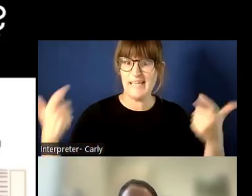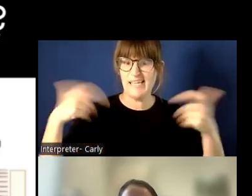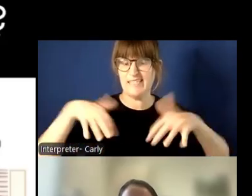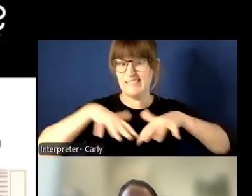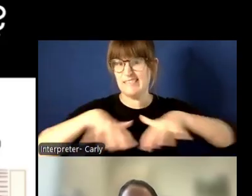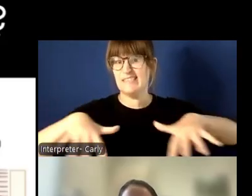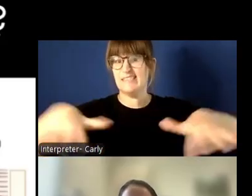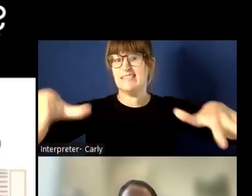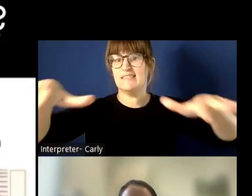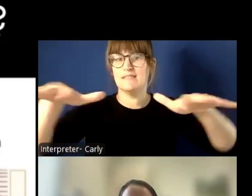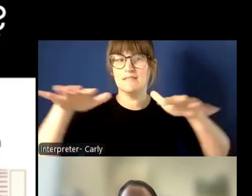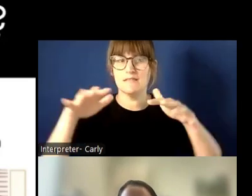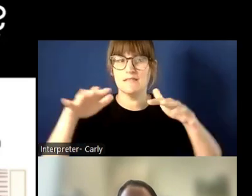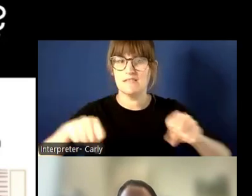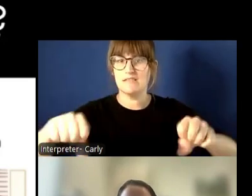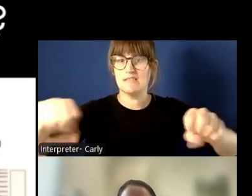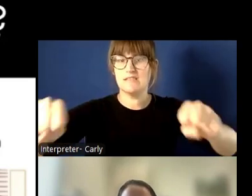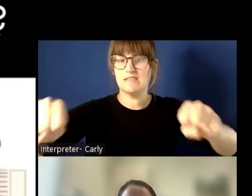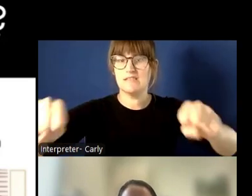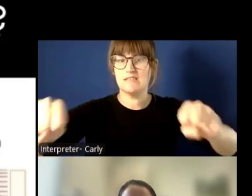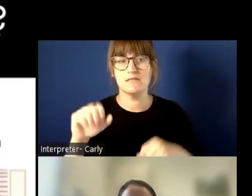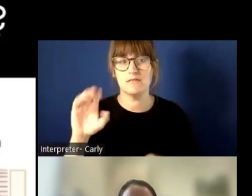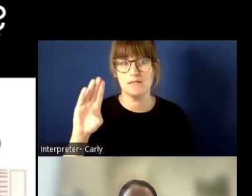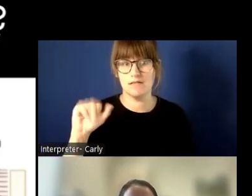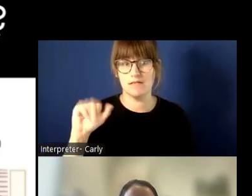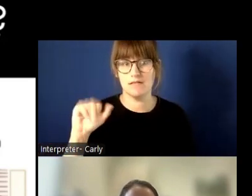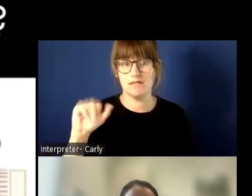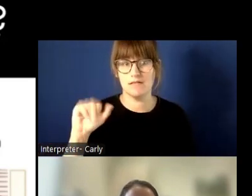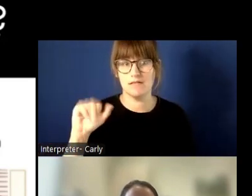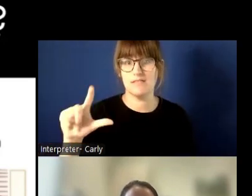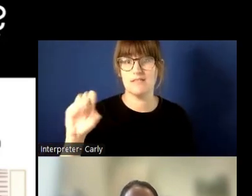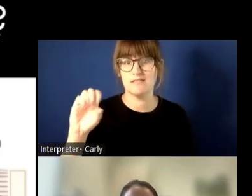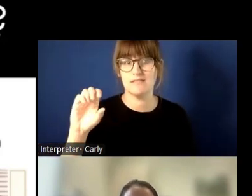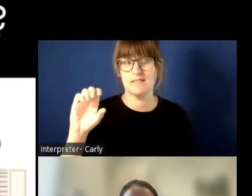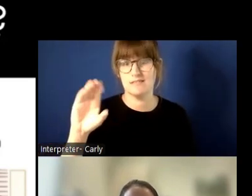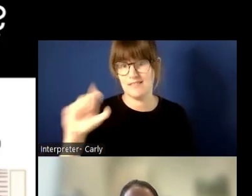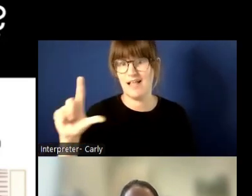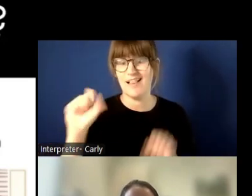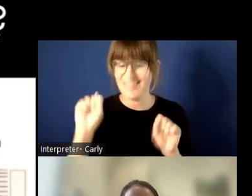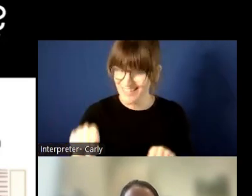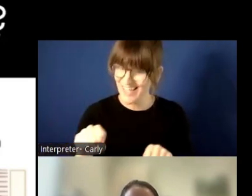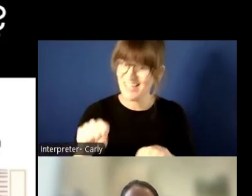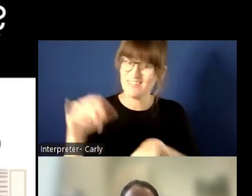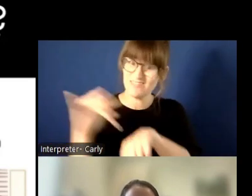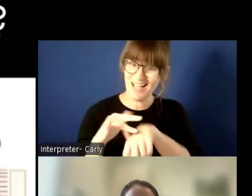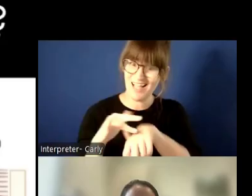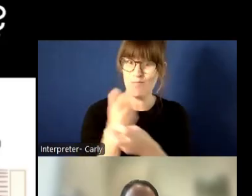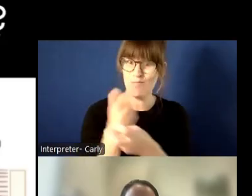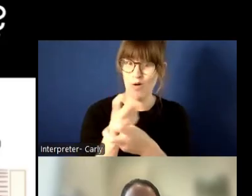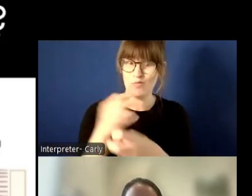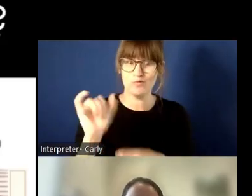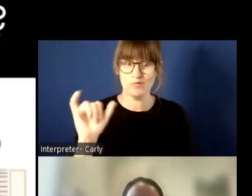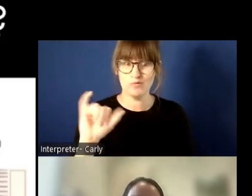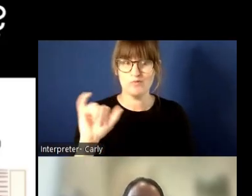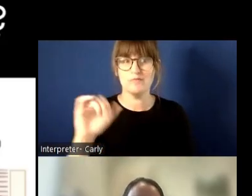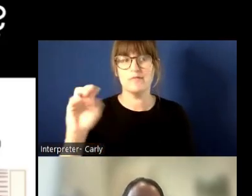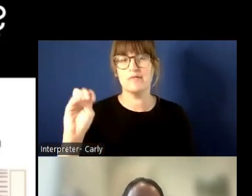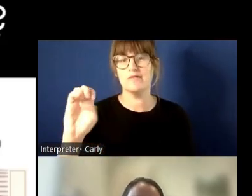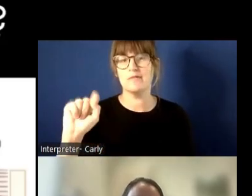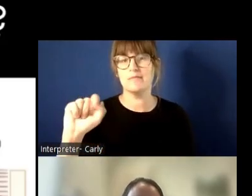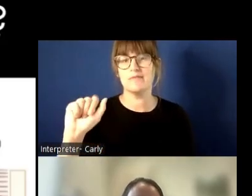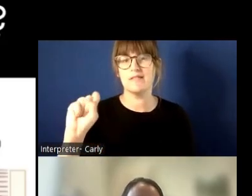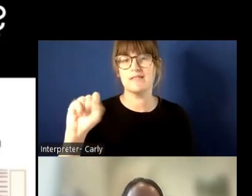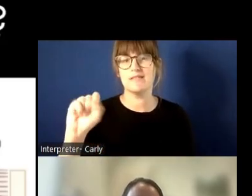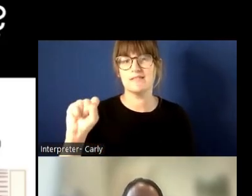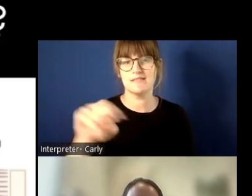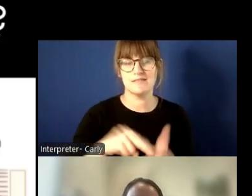can ulcerate, and then even basal cell carcinoma can invade the bone. Metastasis is a term we use to refer to cancer spread to other regions